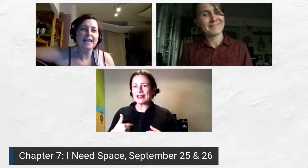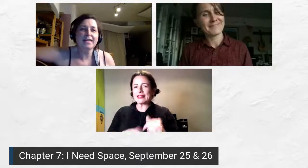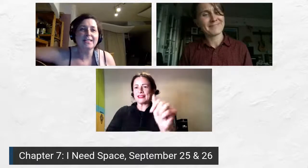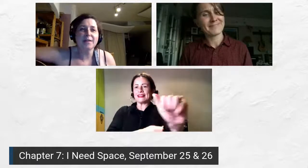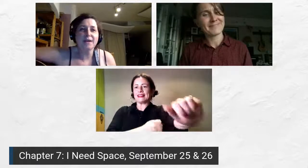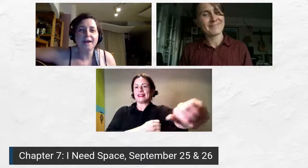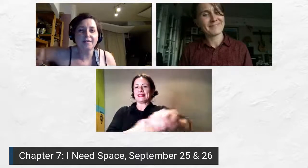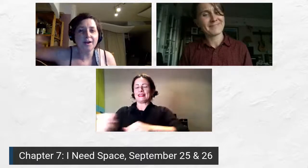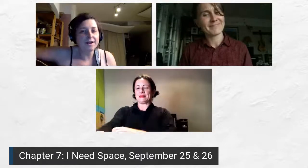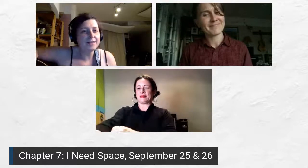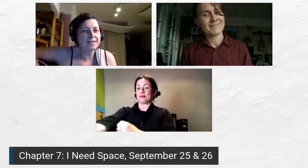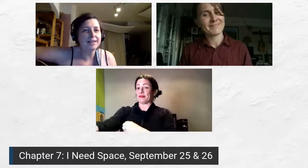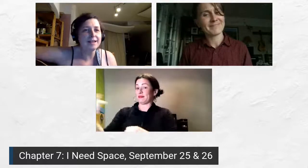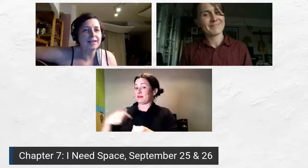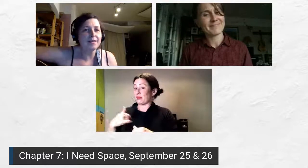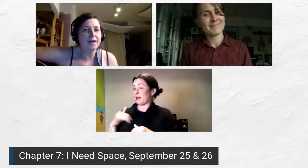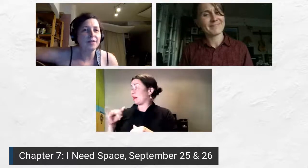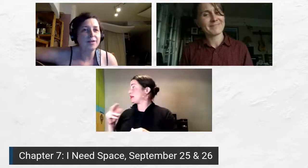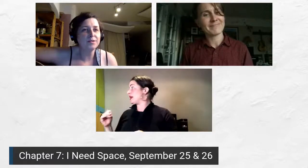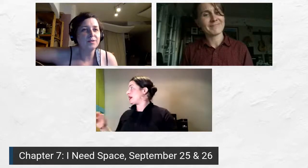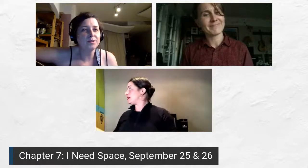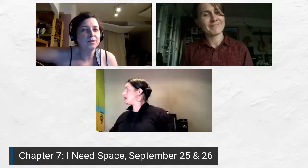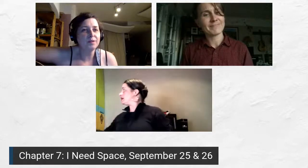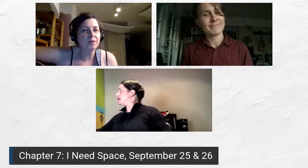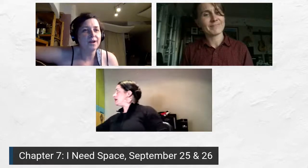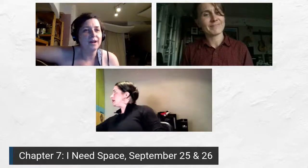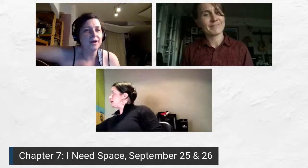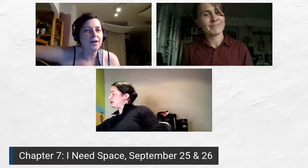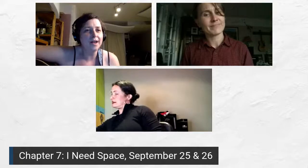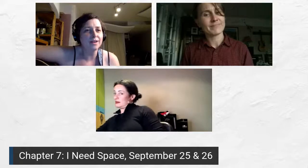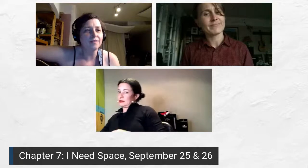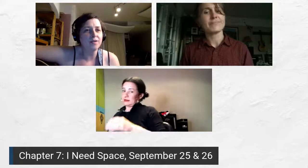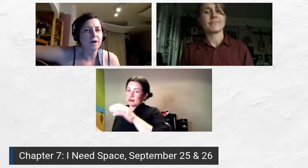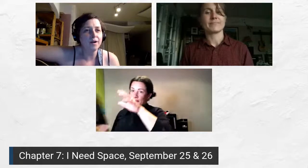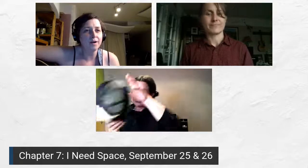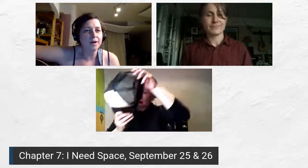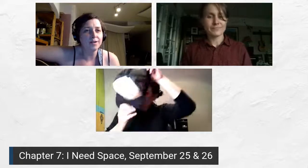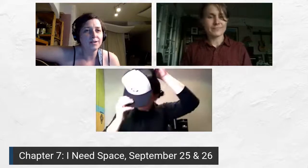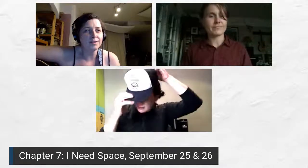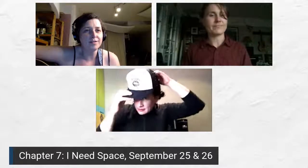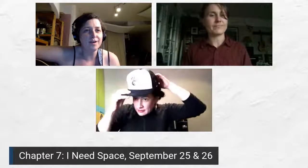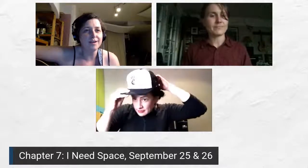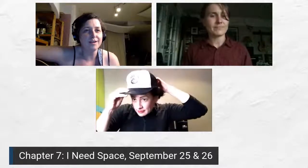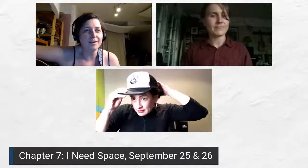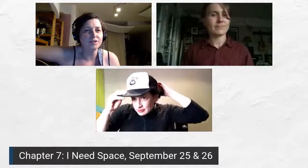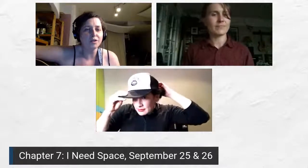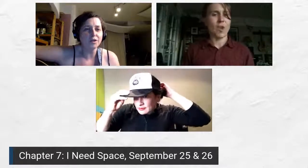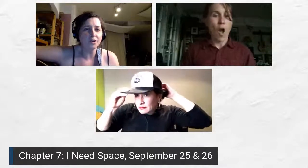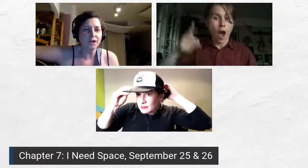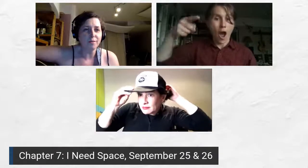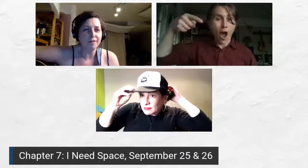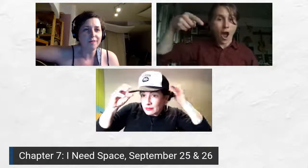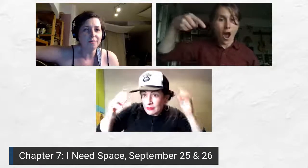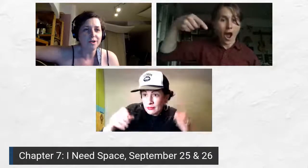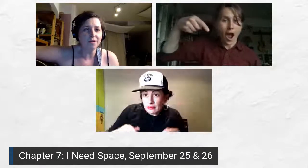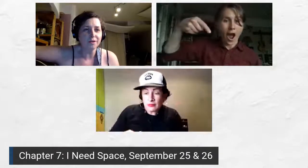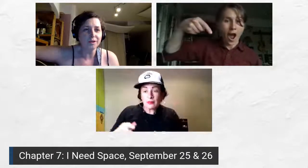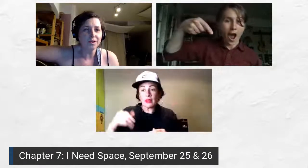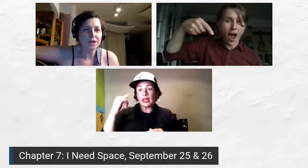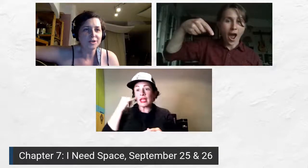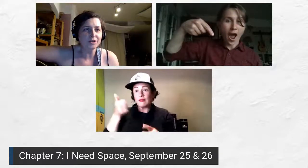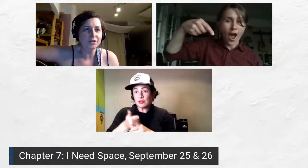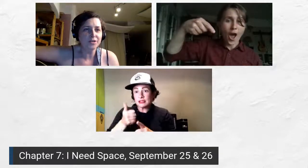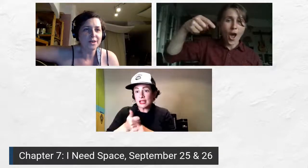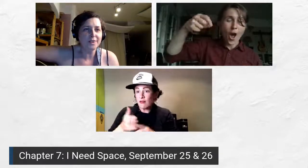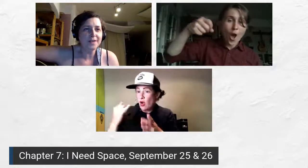The only thing I want to say is that we have artists sitting on the YouTube stream right now, and if you are an artist, you should have gotten an